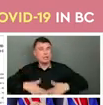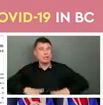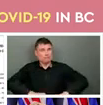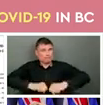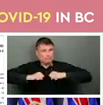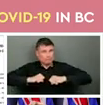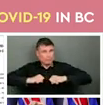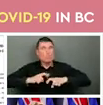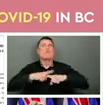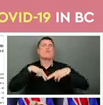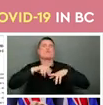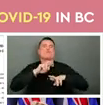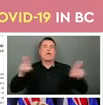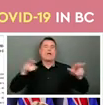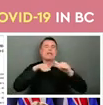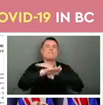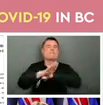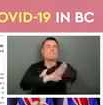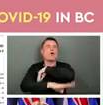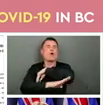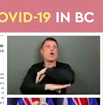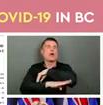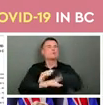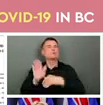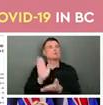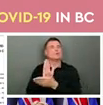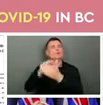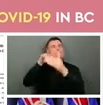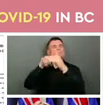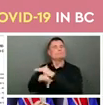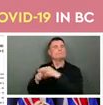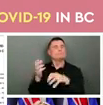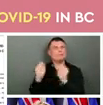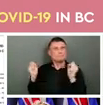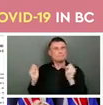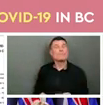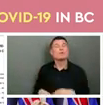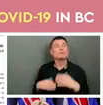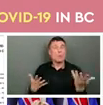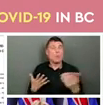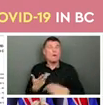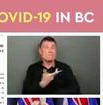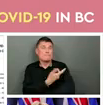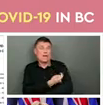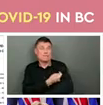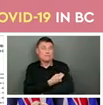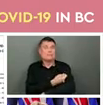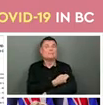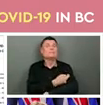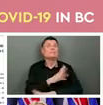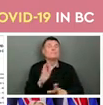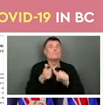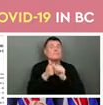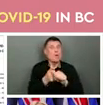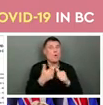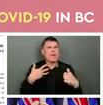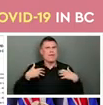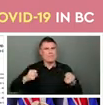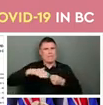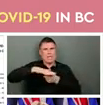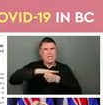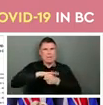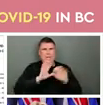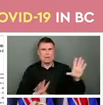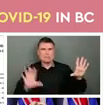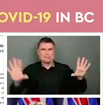look geographically, we are seeing this is vaccine coverage in 12 and up. We see that it is high across